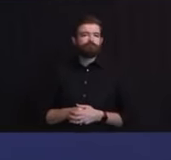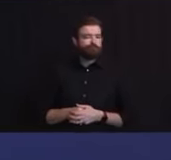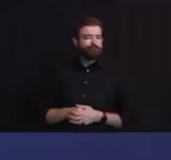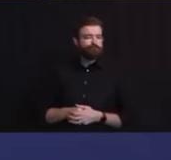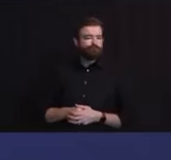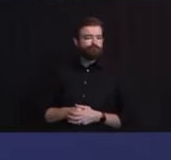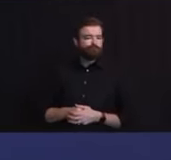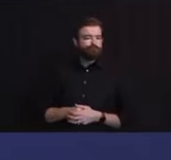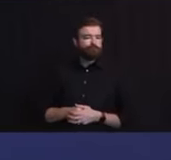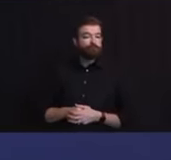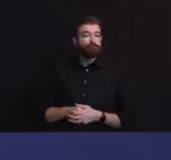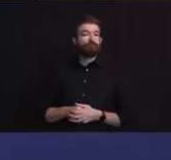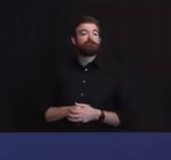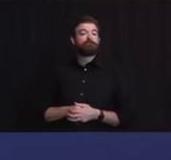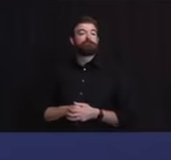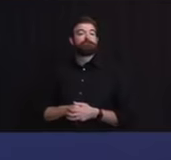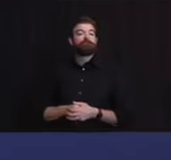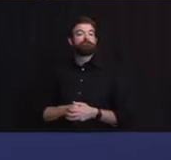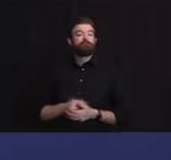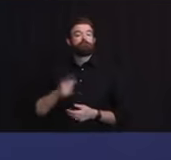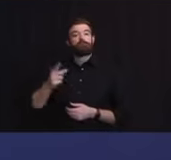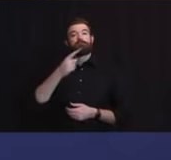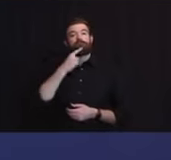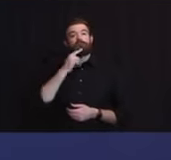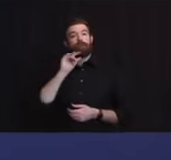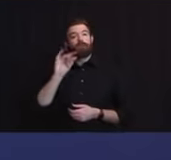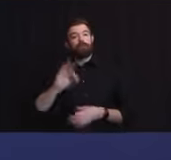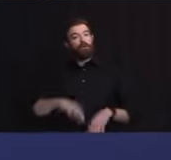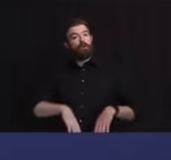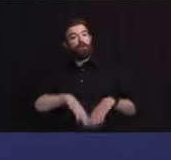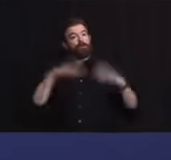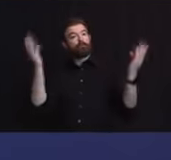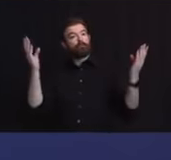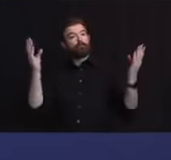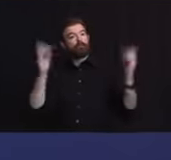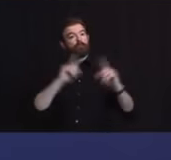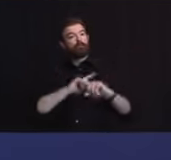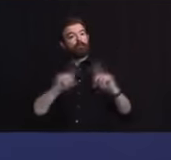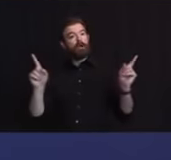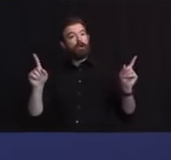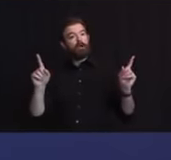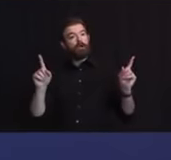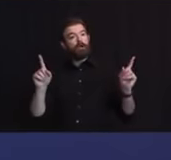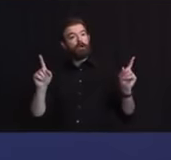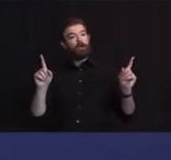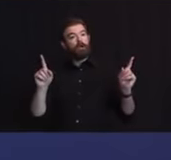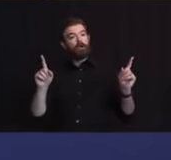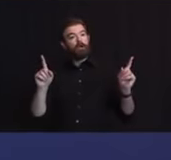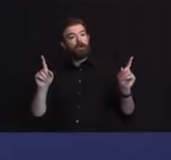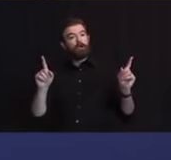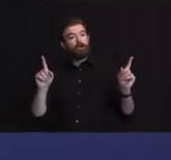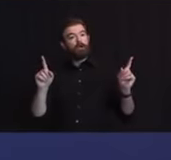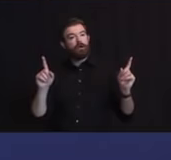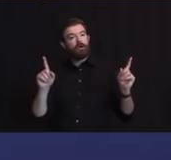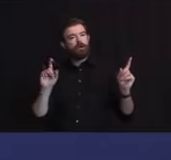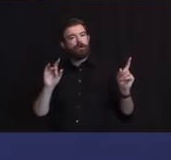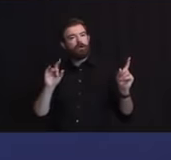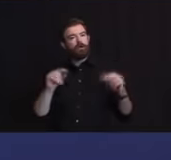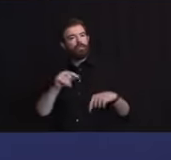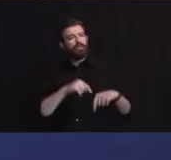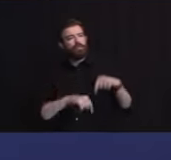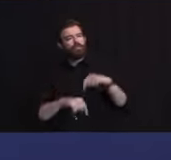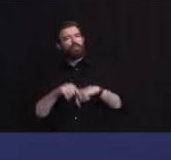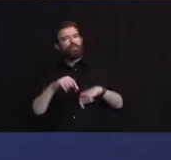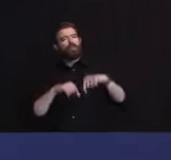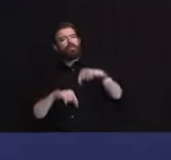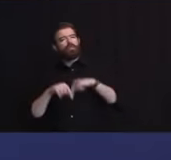metrics. What would a backslide in metrics look like? What would the line be for an RT or new case number that could cause some tightening of restrictions?